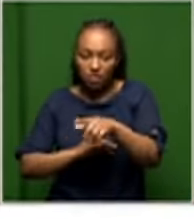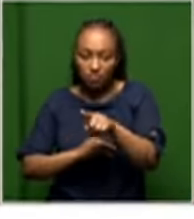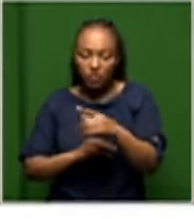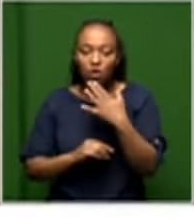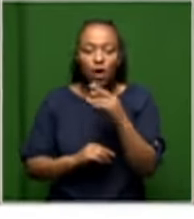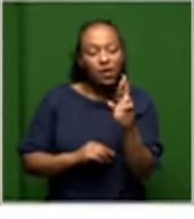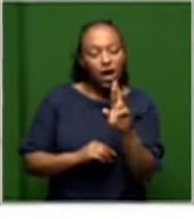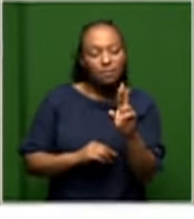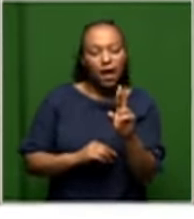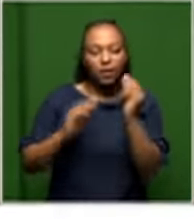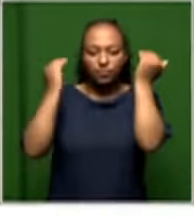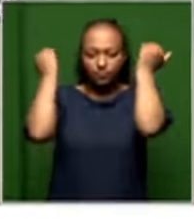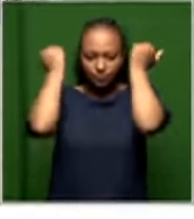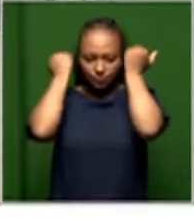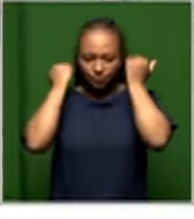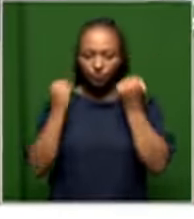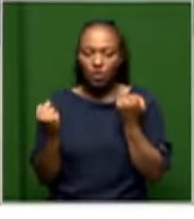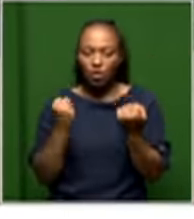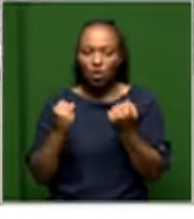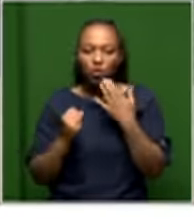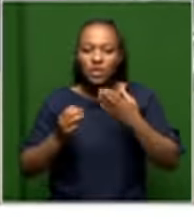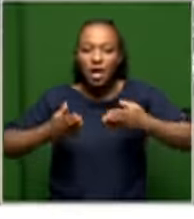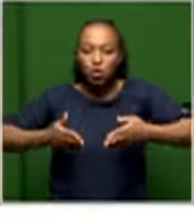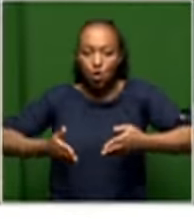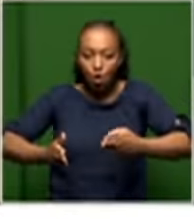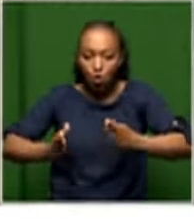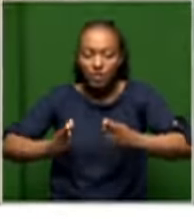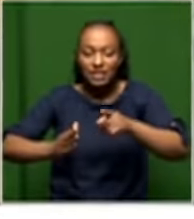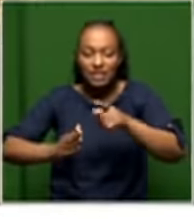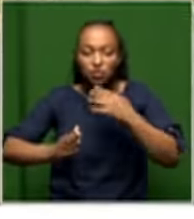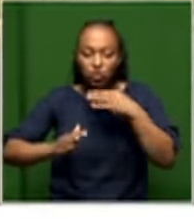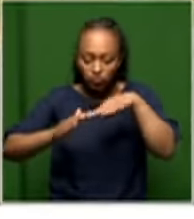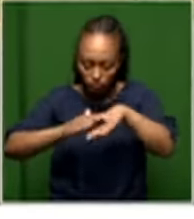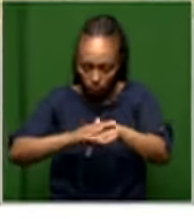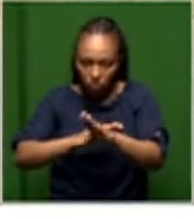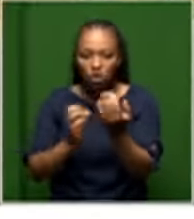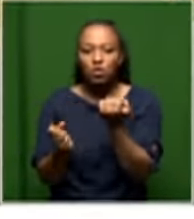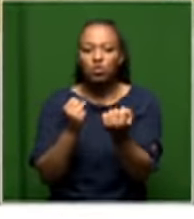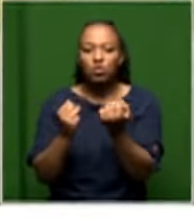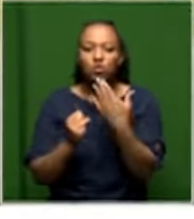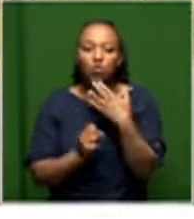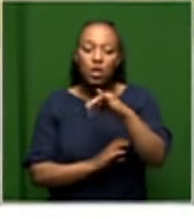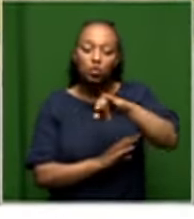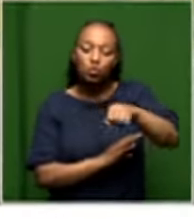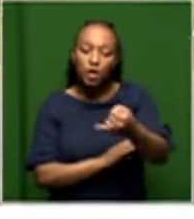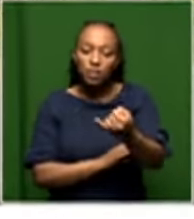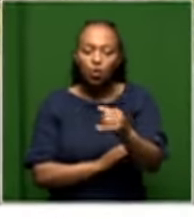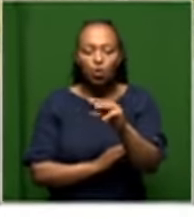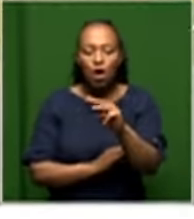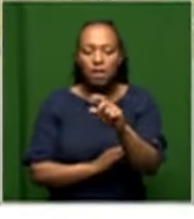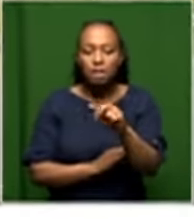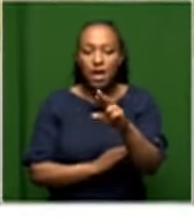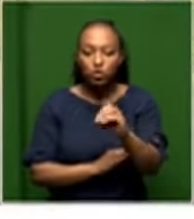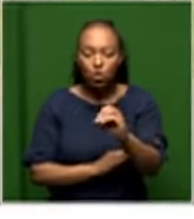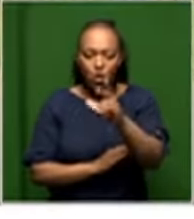of the Randburg Magistrate's Court. On the road leading into the court, there is Johannesburg Metro Police outside